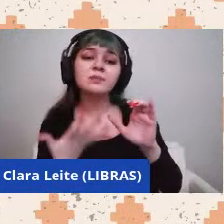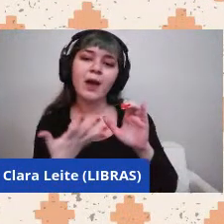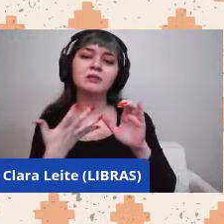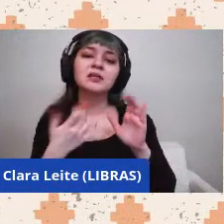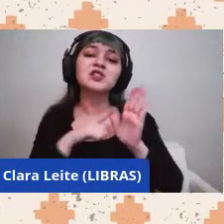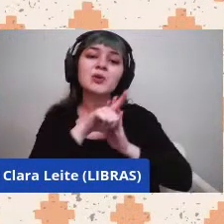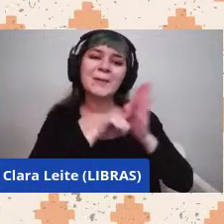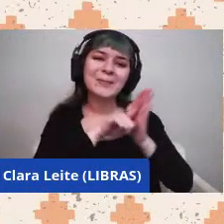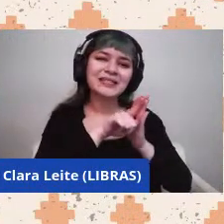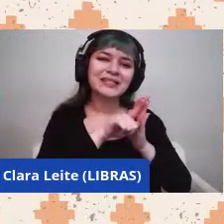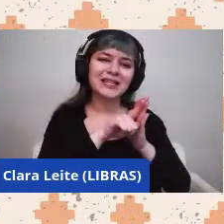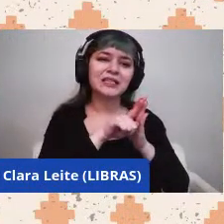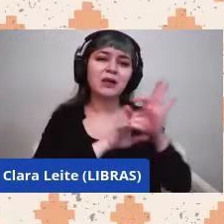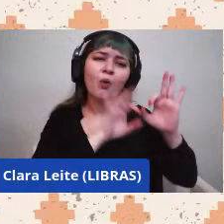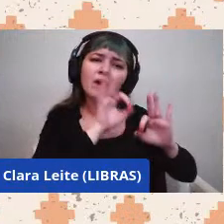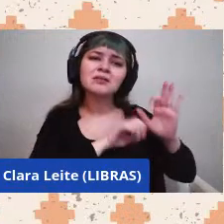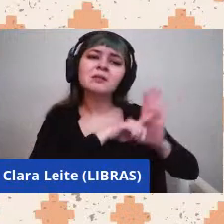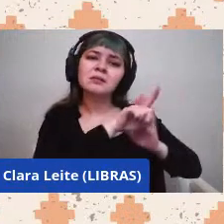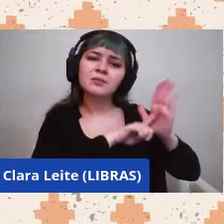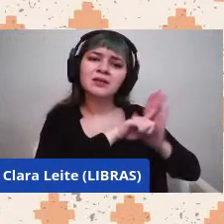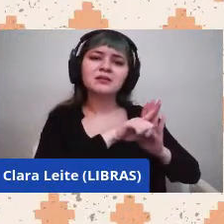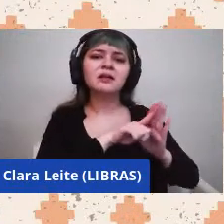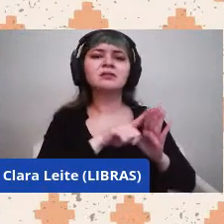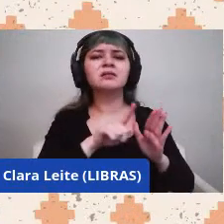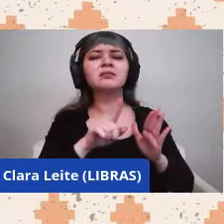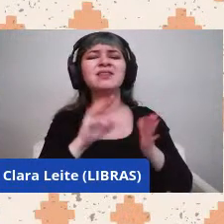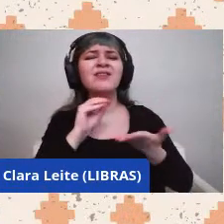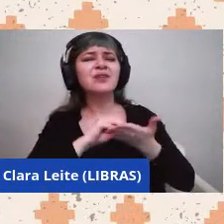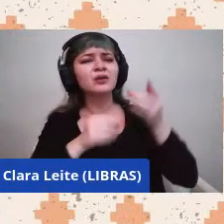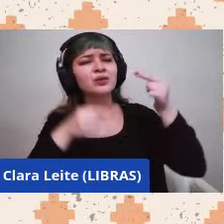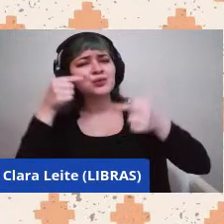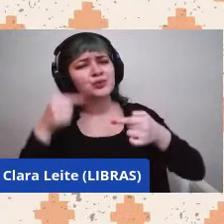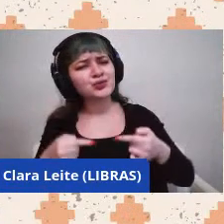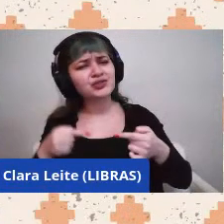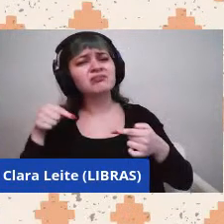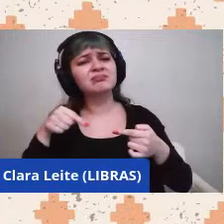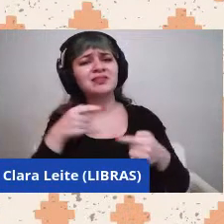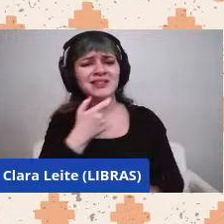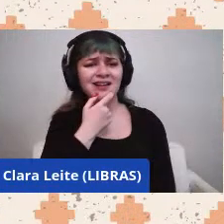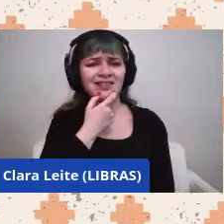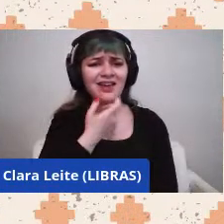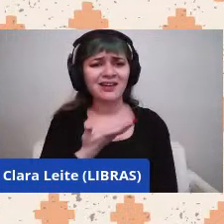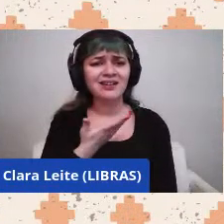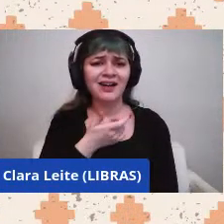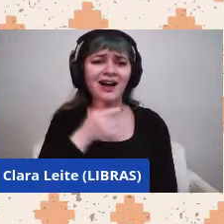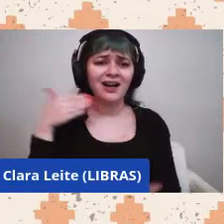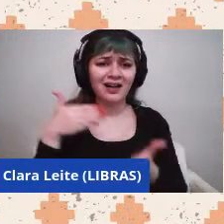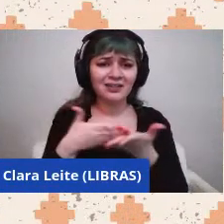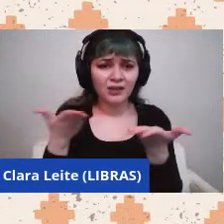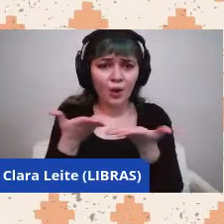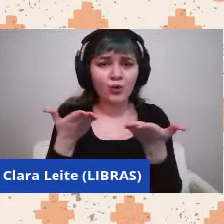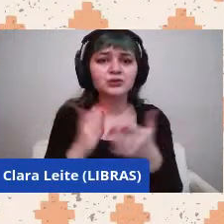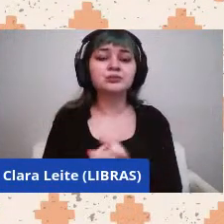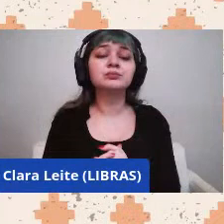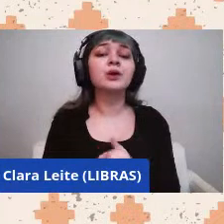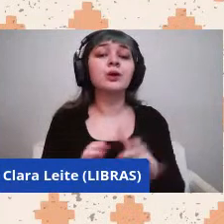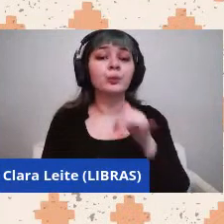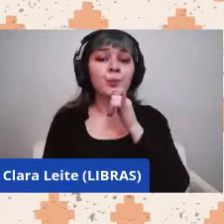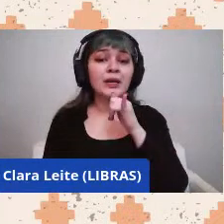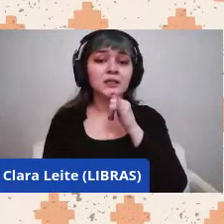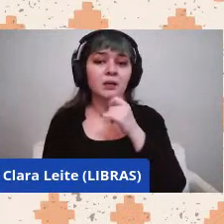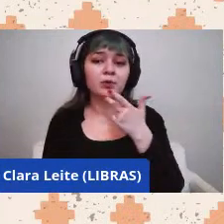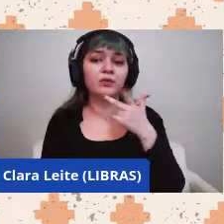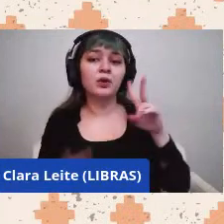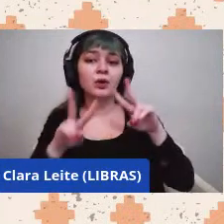research design that are not really well discussed in England still. So, for example, when we think about